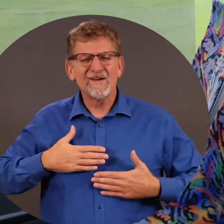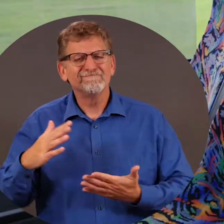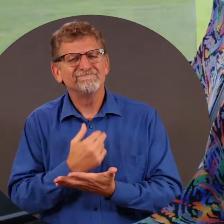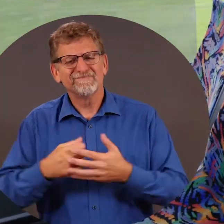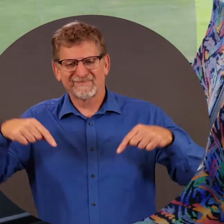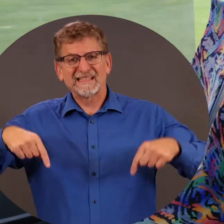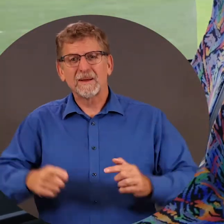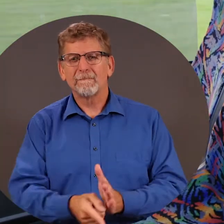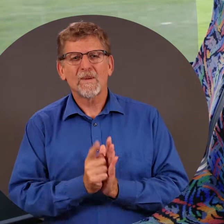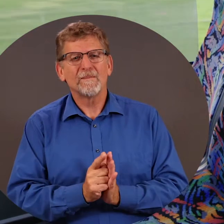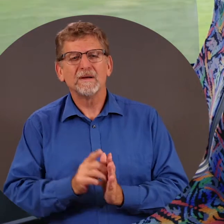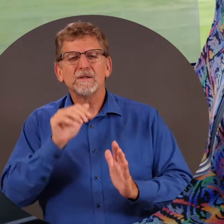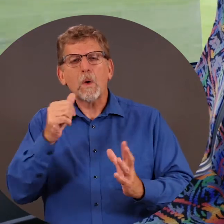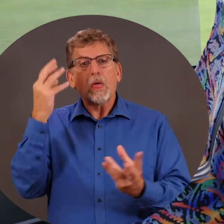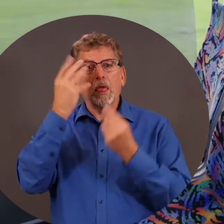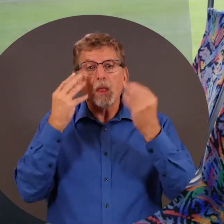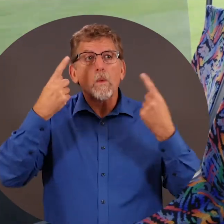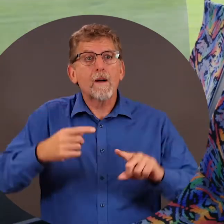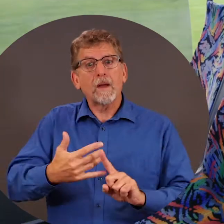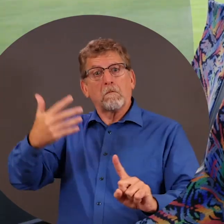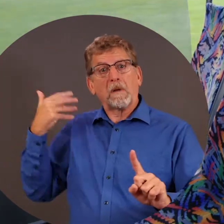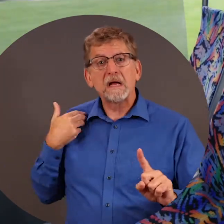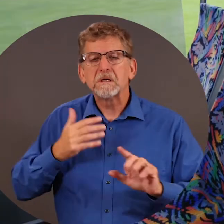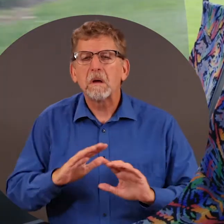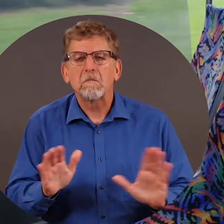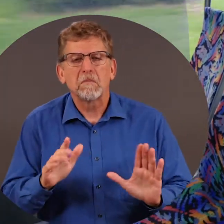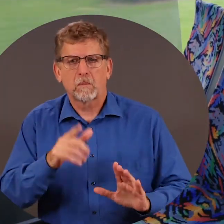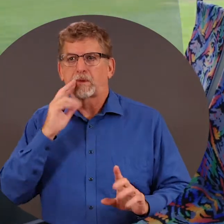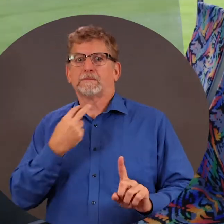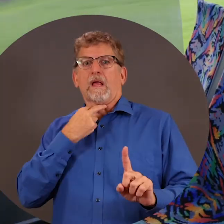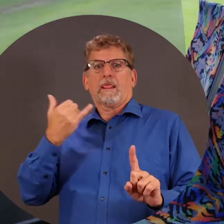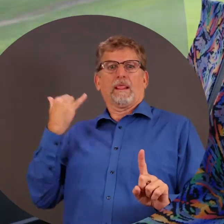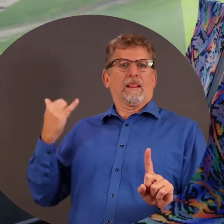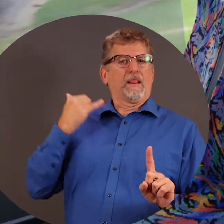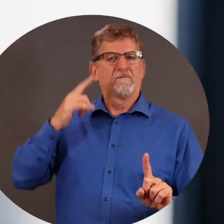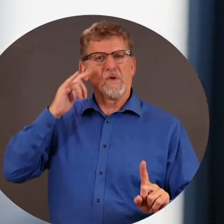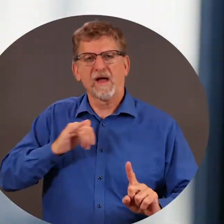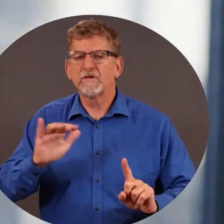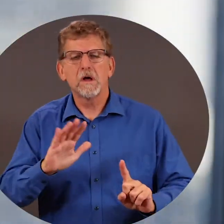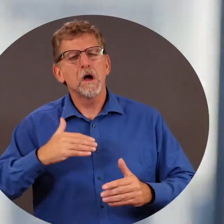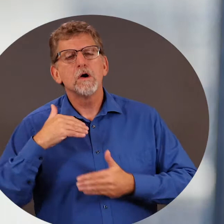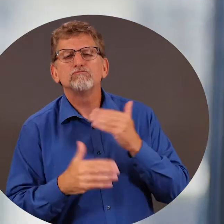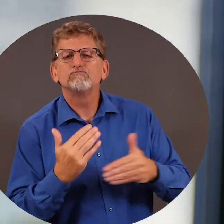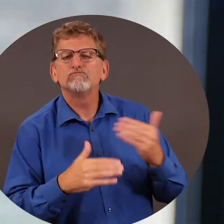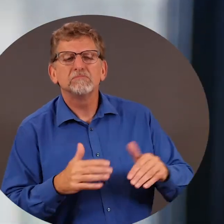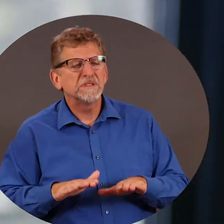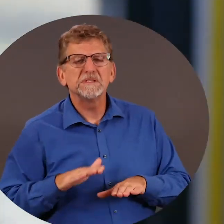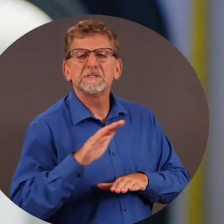Life is full of adventures. It's a journey. Like they say, it's a journey through who knows what.